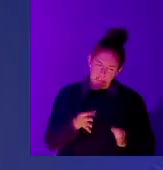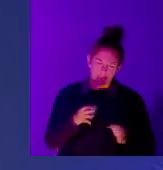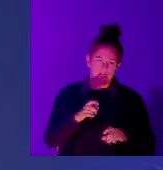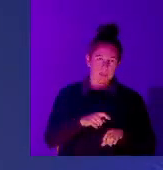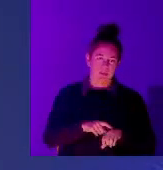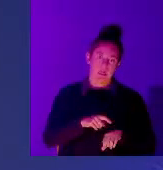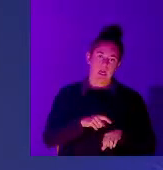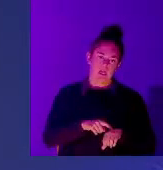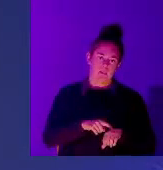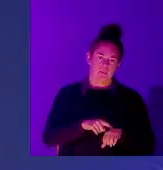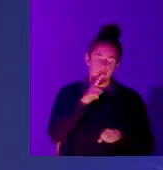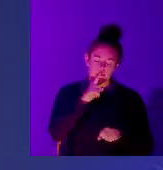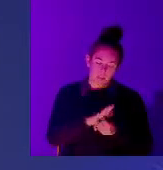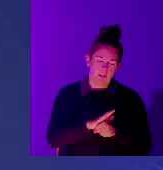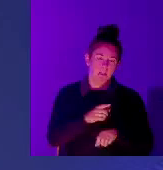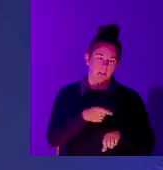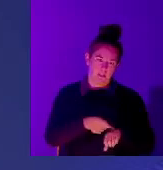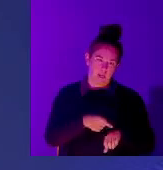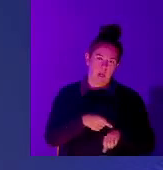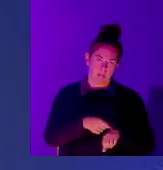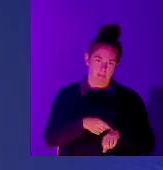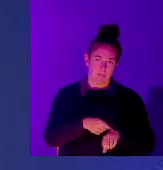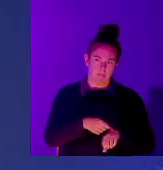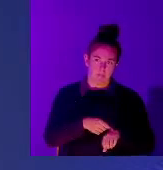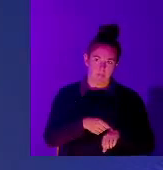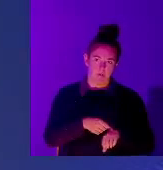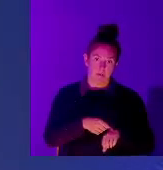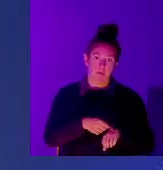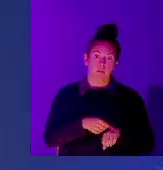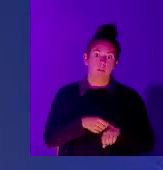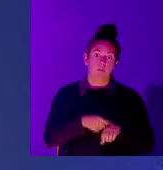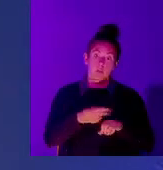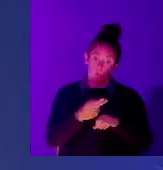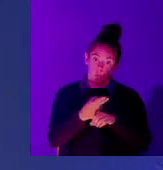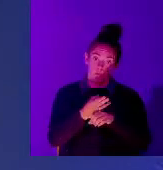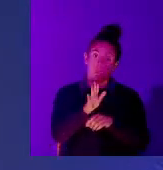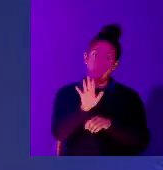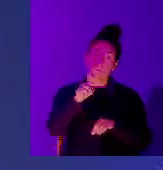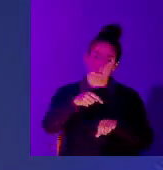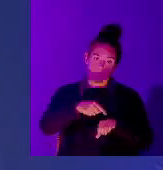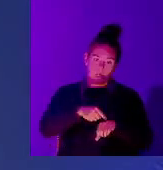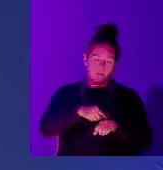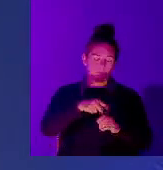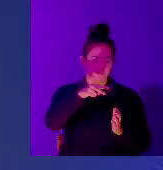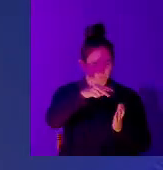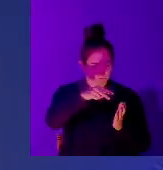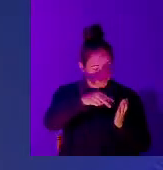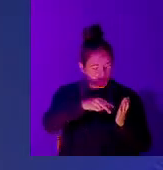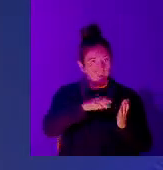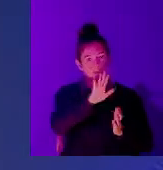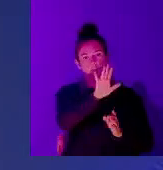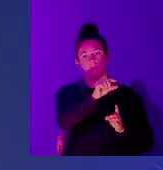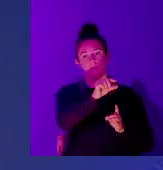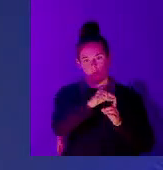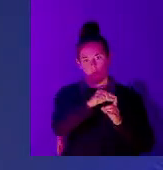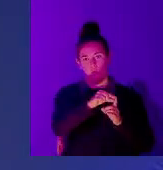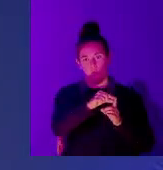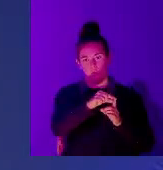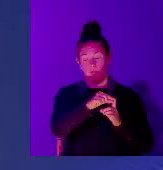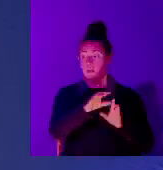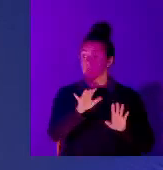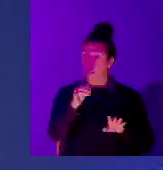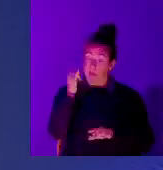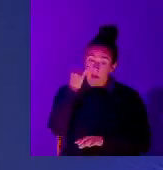spending your time reading God's Word. And if you were to honestly take a look at